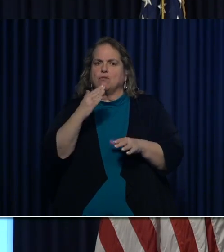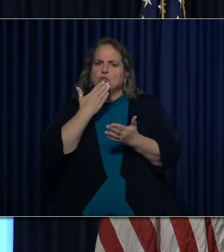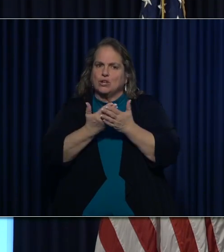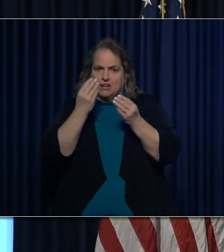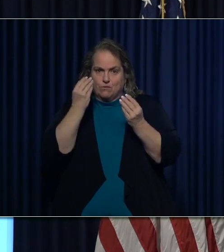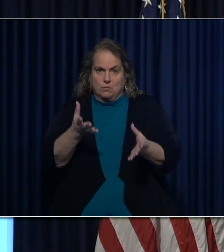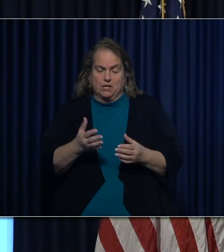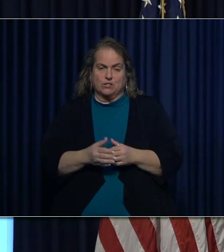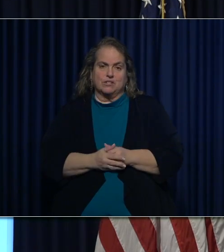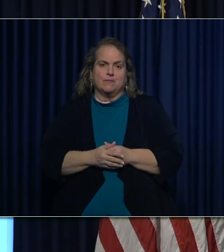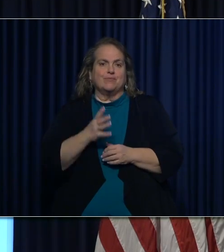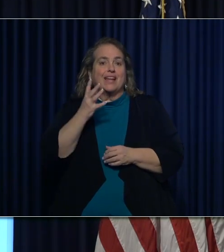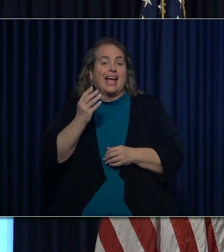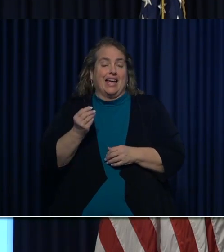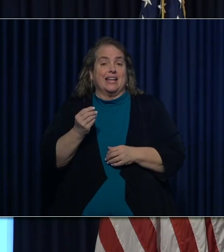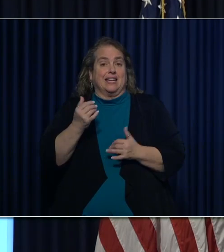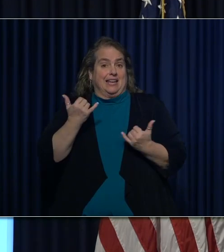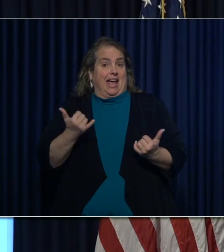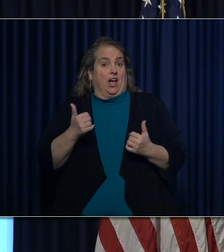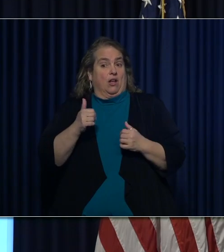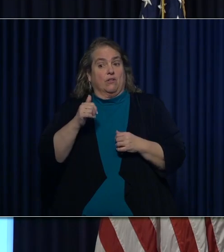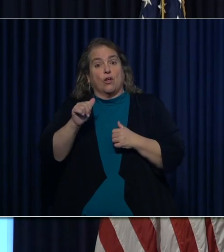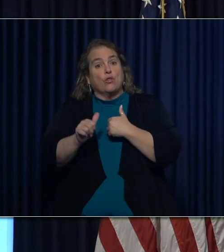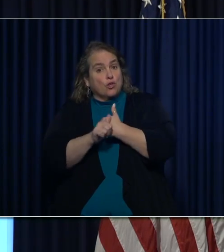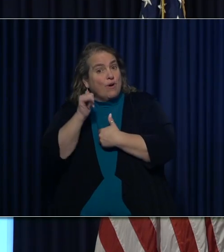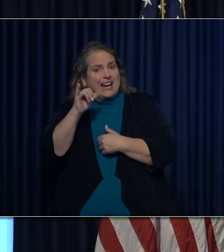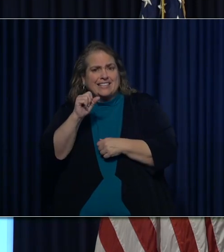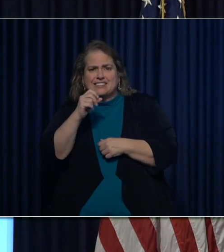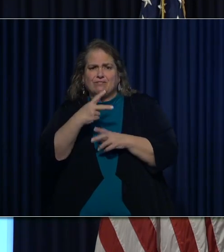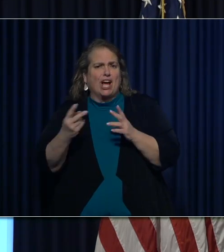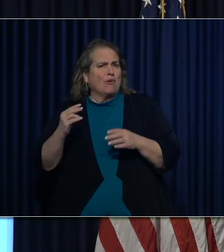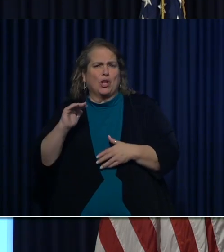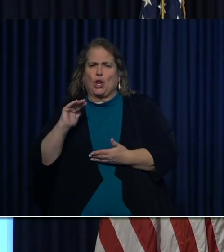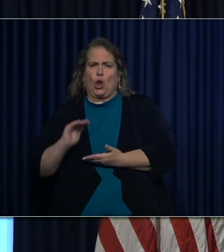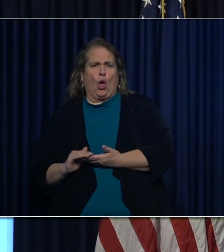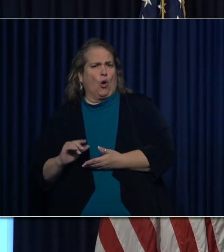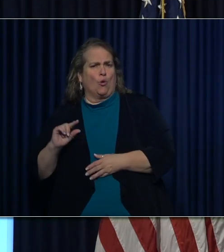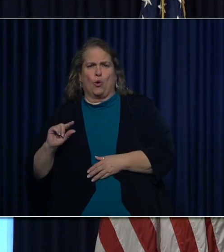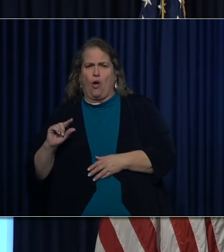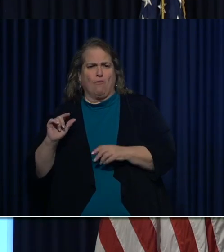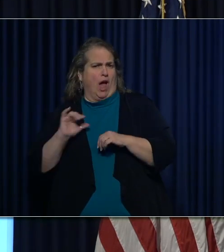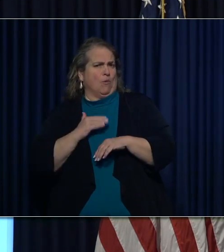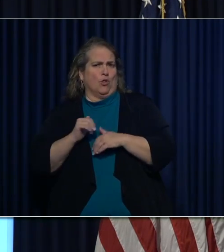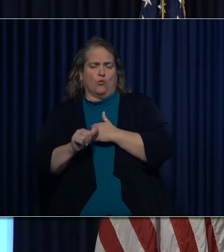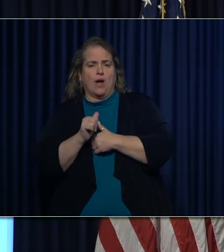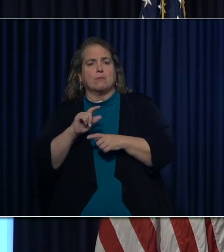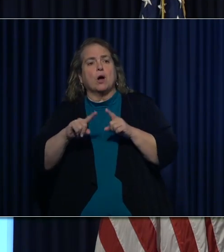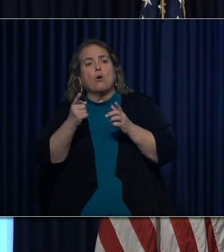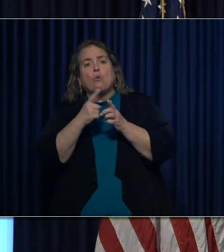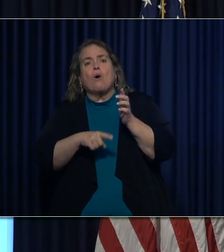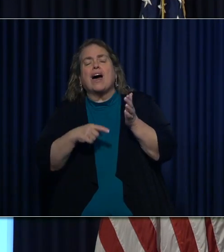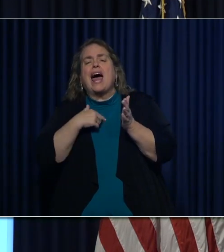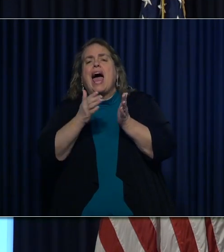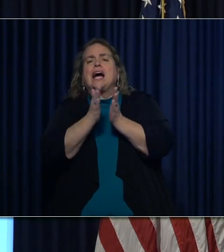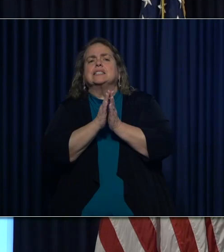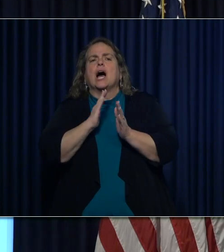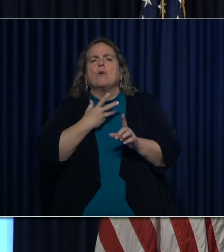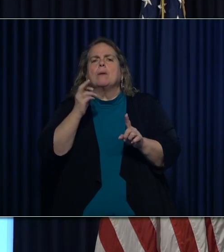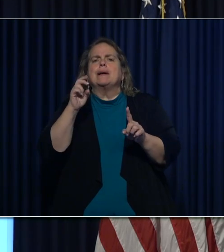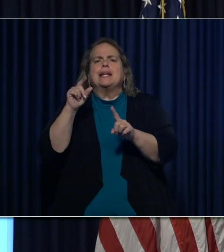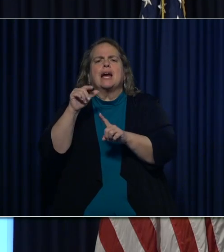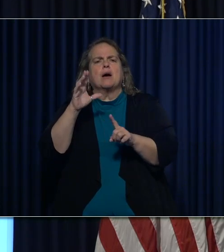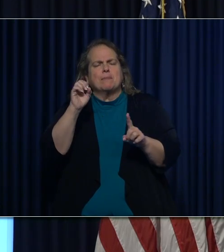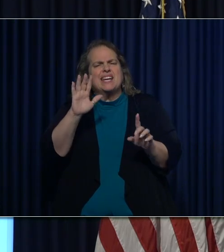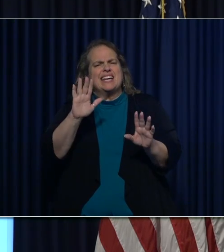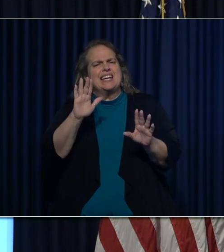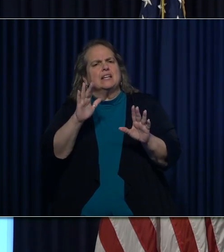information. And given that the threat is still low, what I'd ask of our media is just to be thoughtful